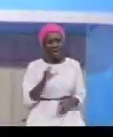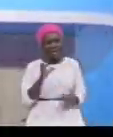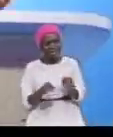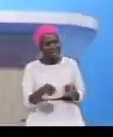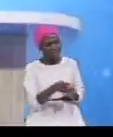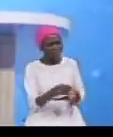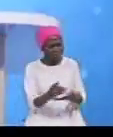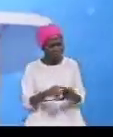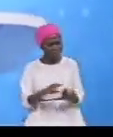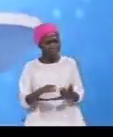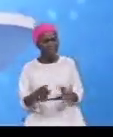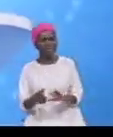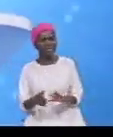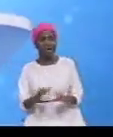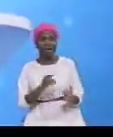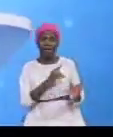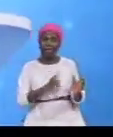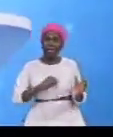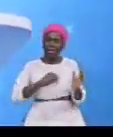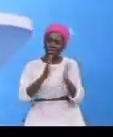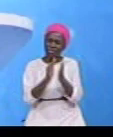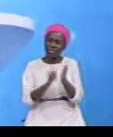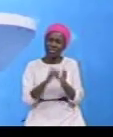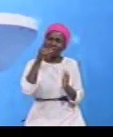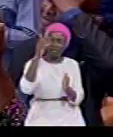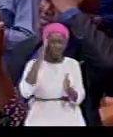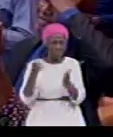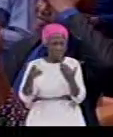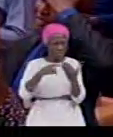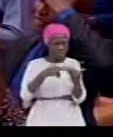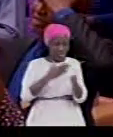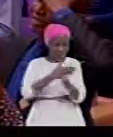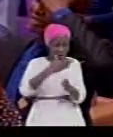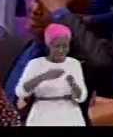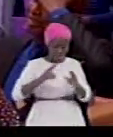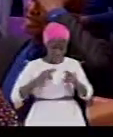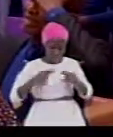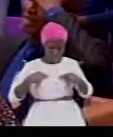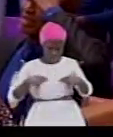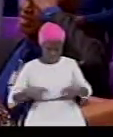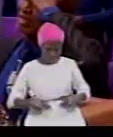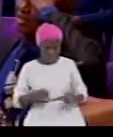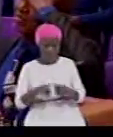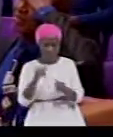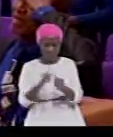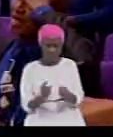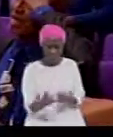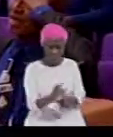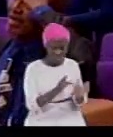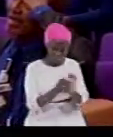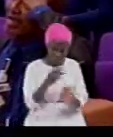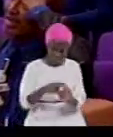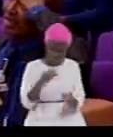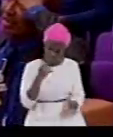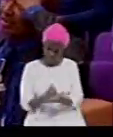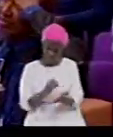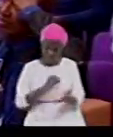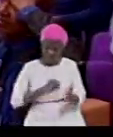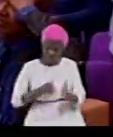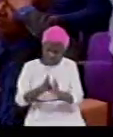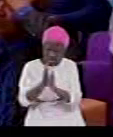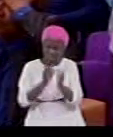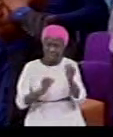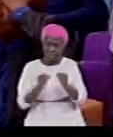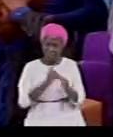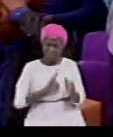I pray, restore total health to everyone in Jesus' name. I'm asking, oh Lord,